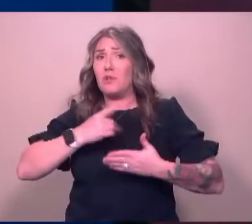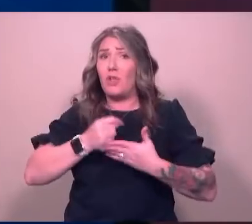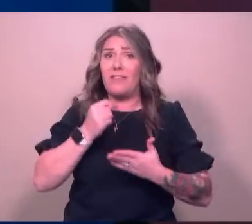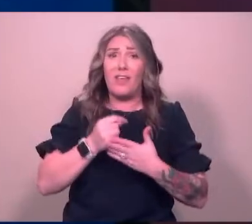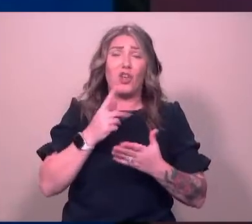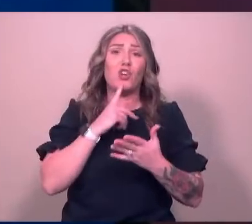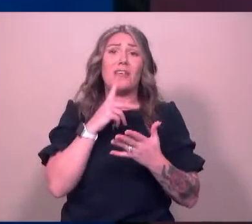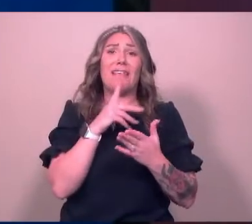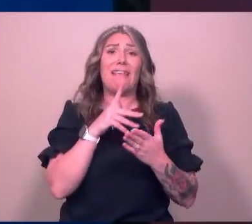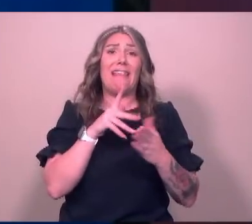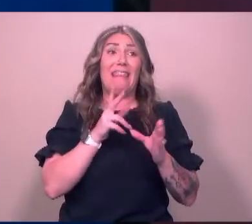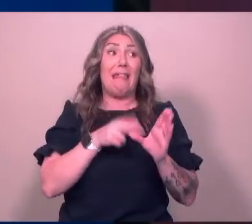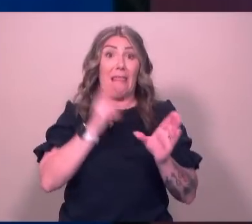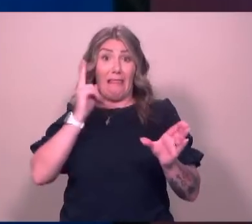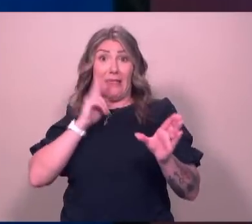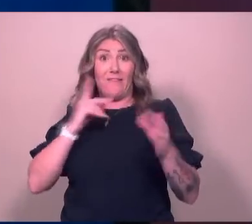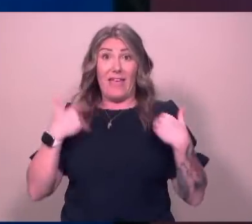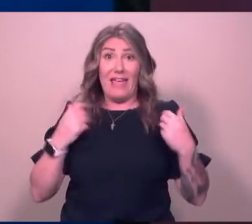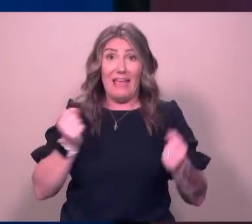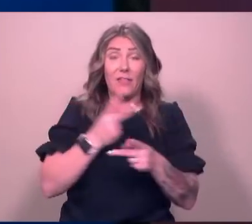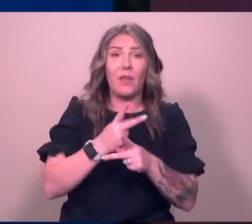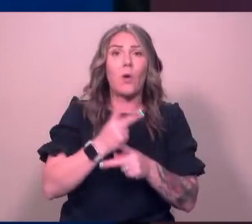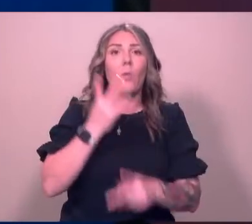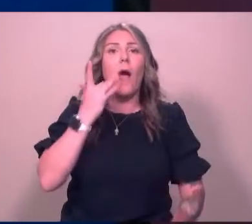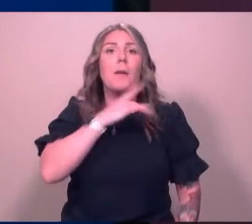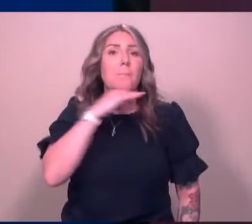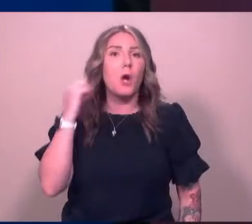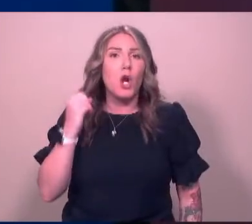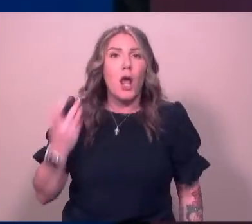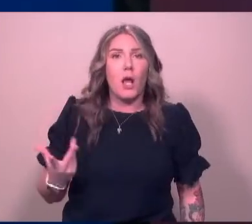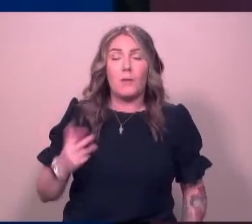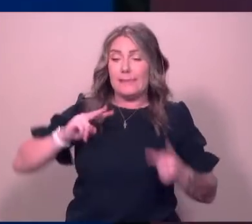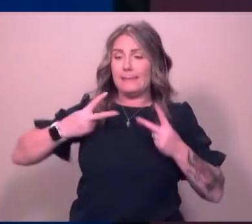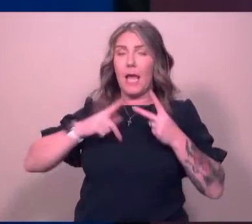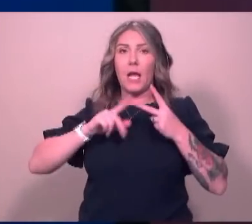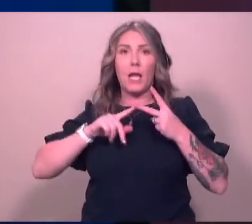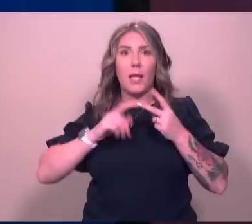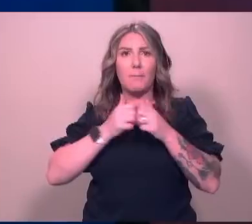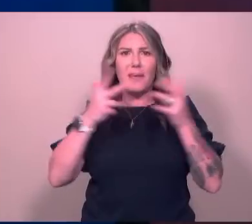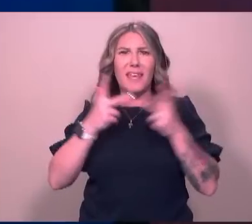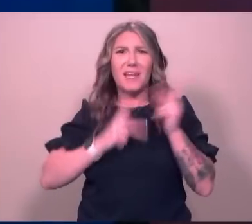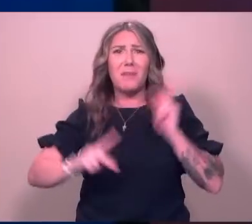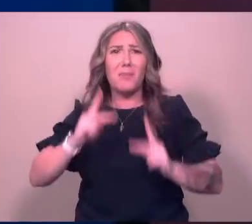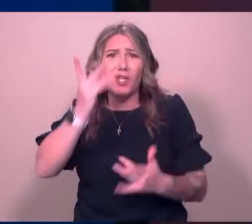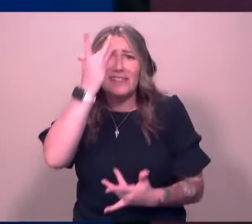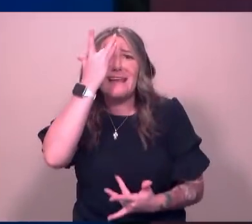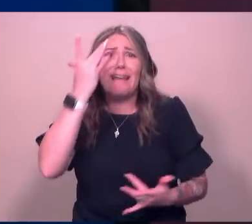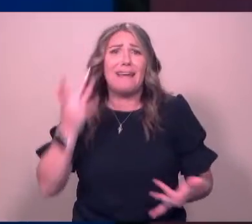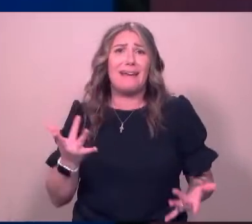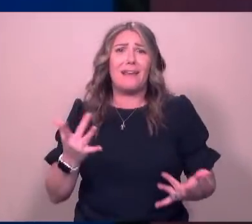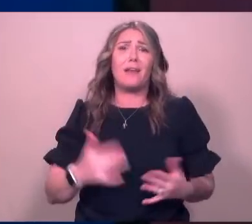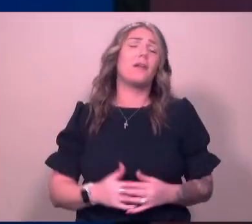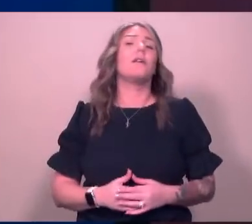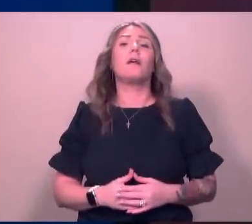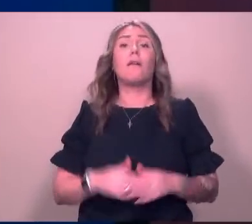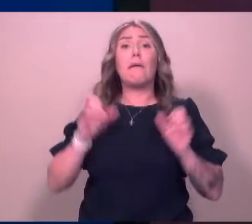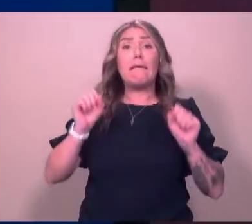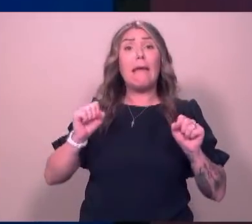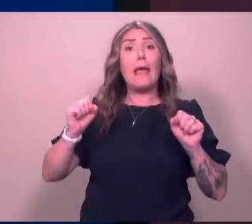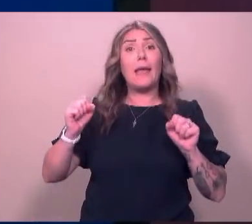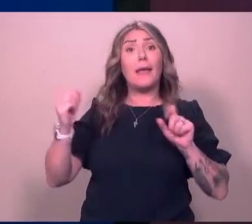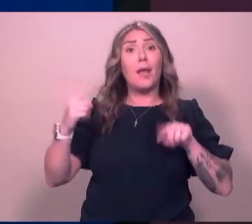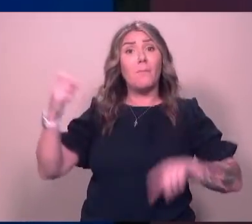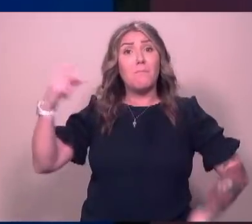leaving healthcare as a profession because they are so burned out. Second of all, so many people are sick. And then will they be able to come back to